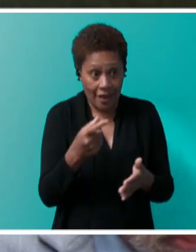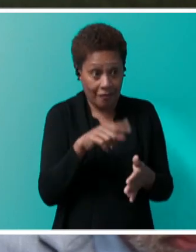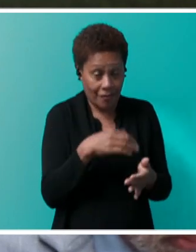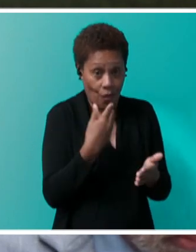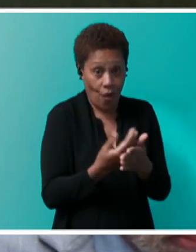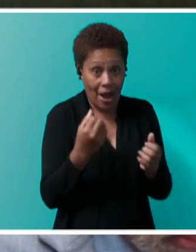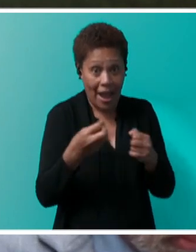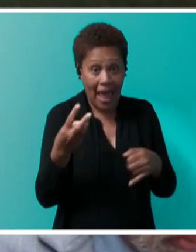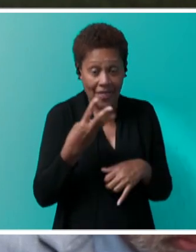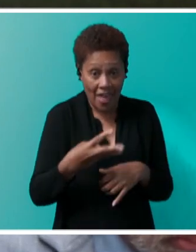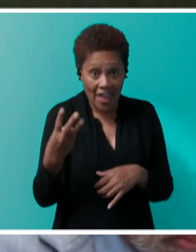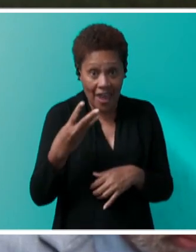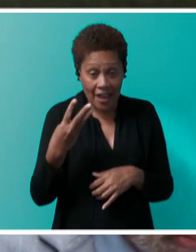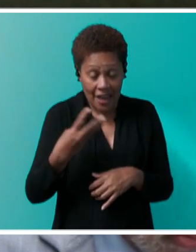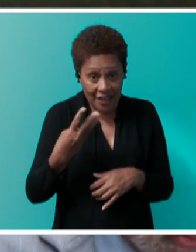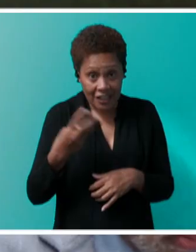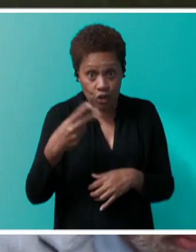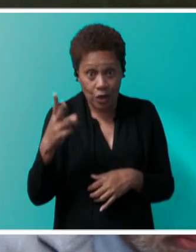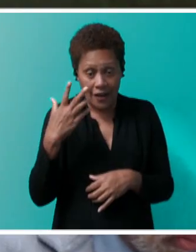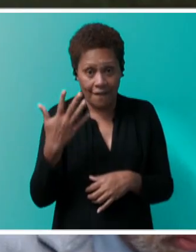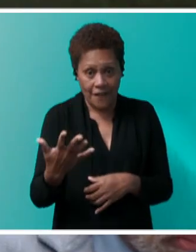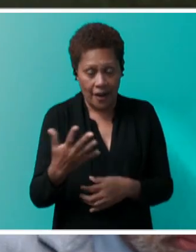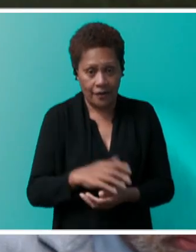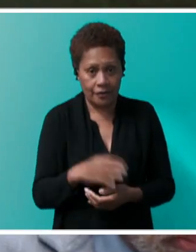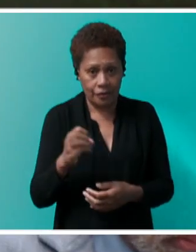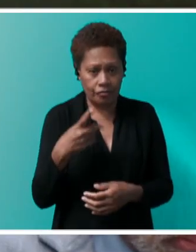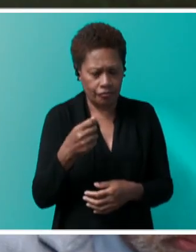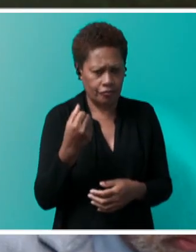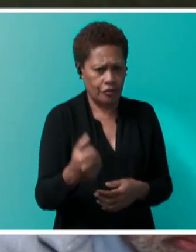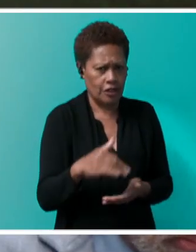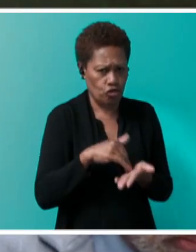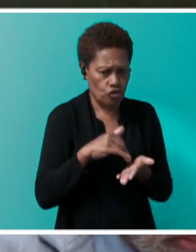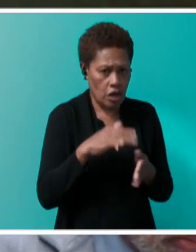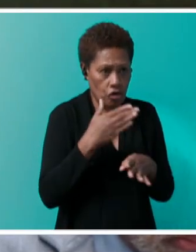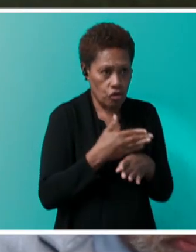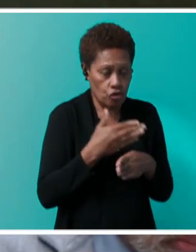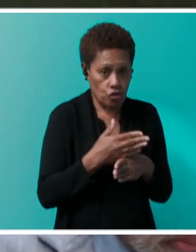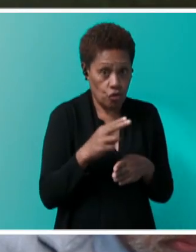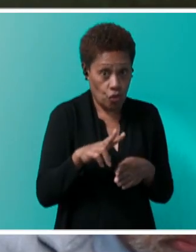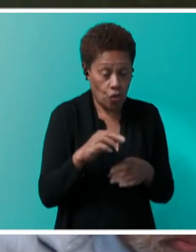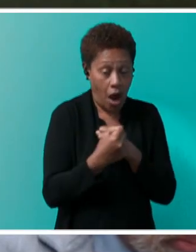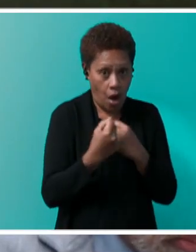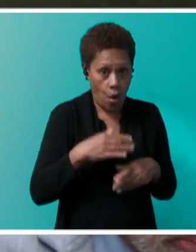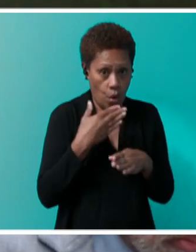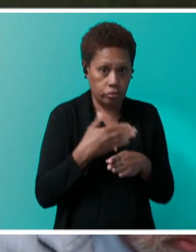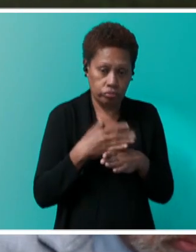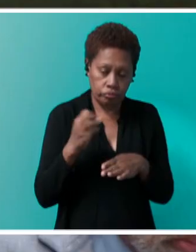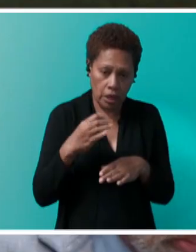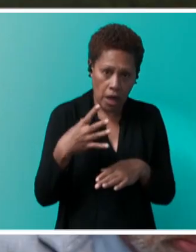1325. Partnerships and collaborations remain central to our work, and the Child Care and Protection Act now provides